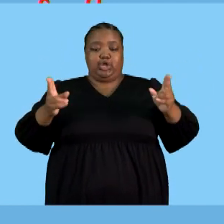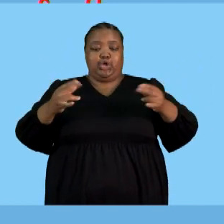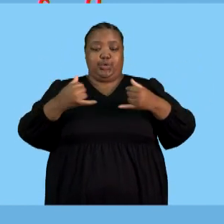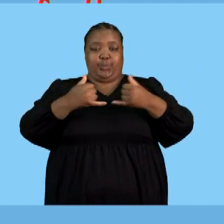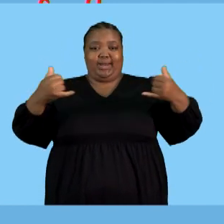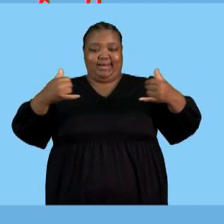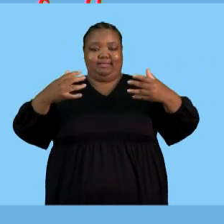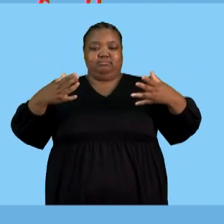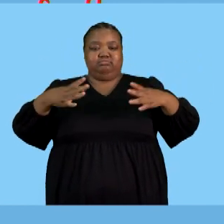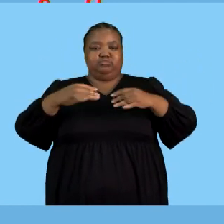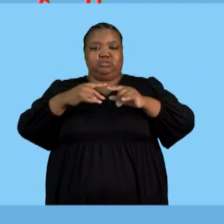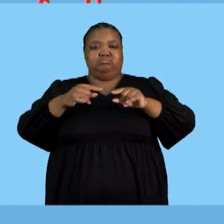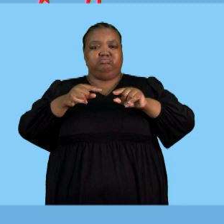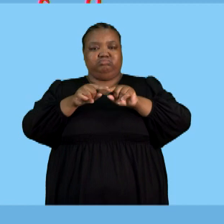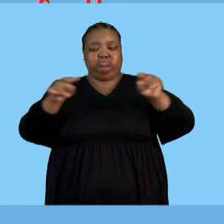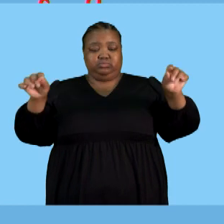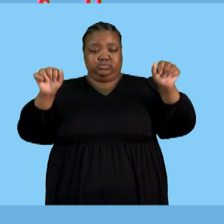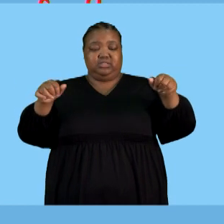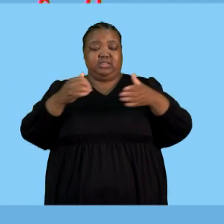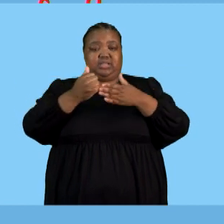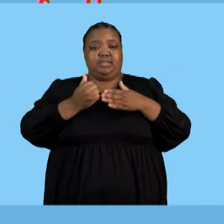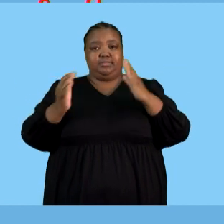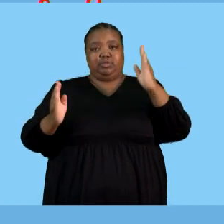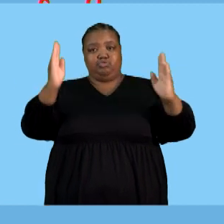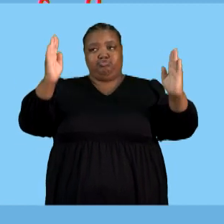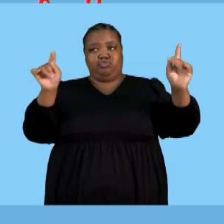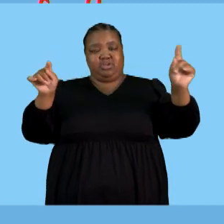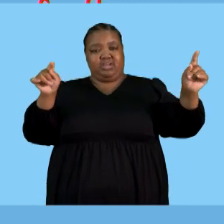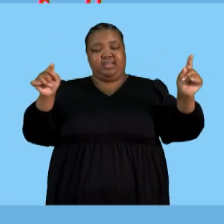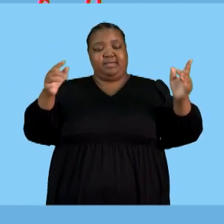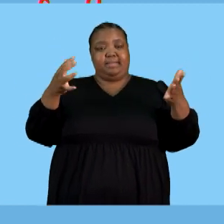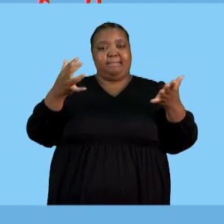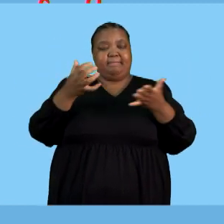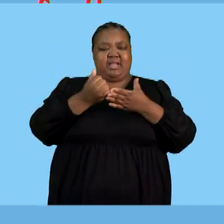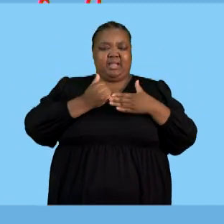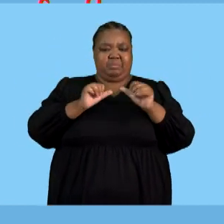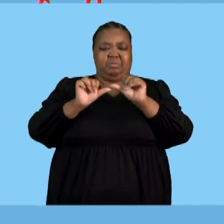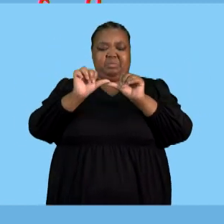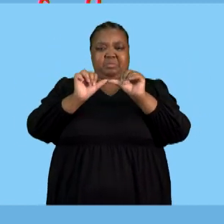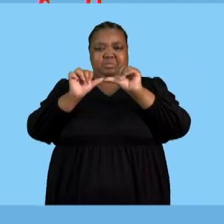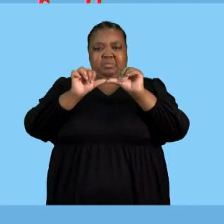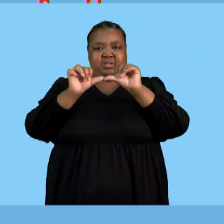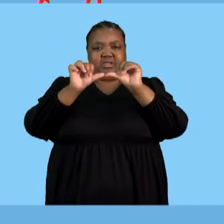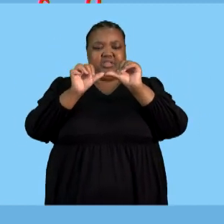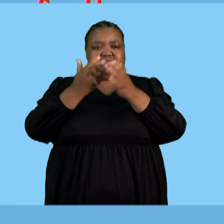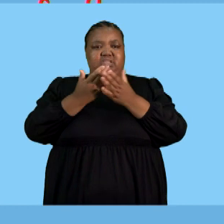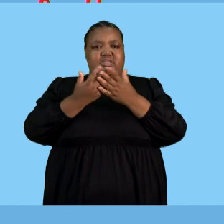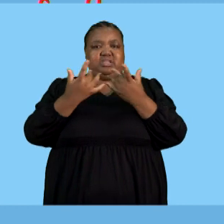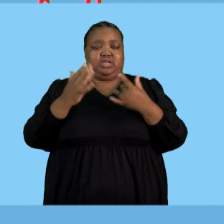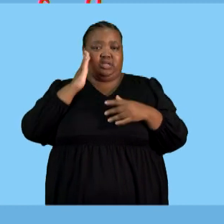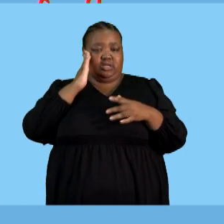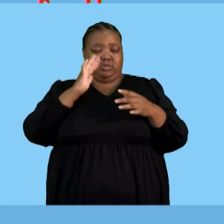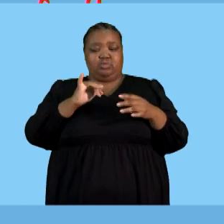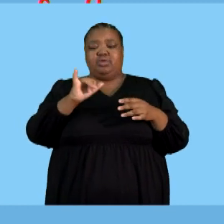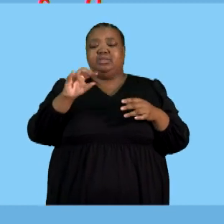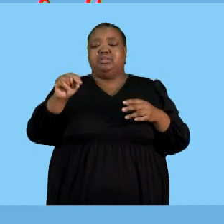drawn perpendicular to the surface helps us to measure the 2 angles that we find in the ray diagram of reflection. We know